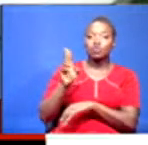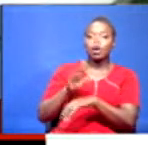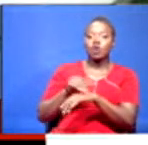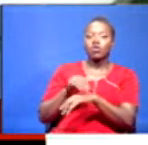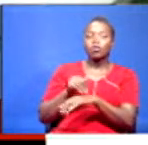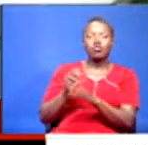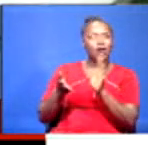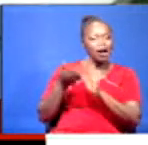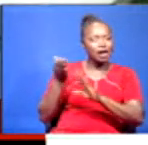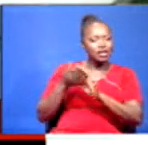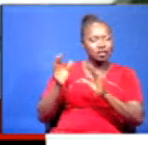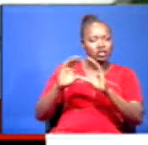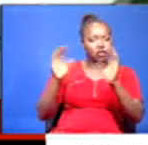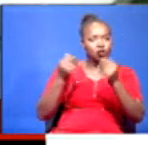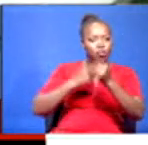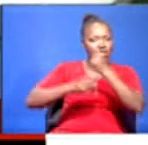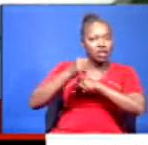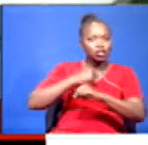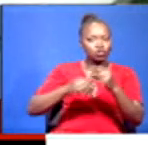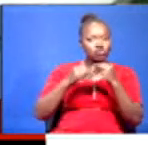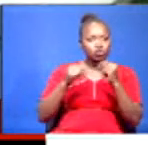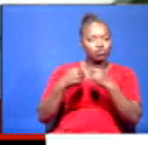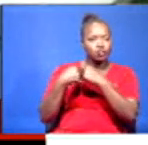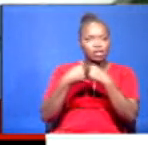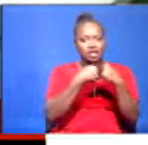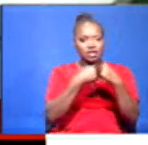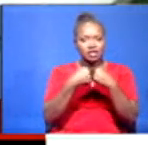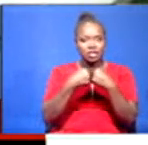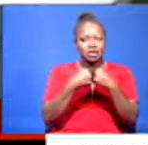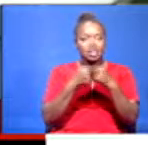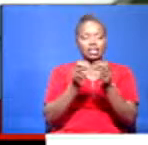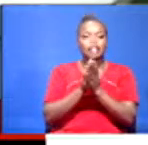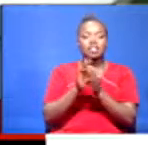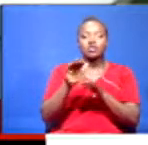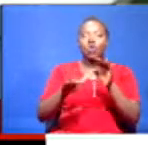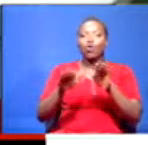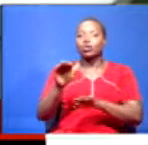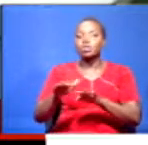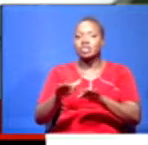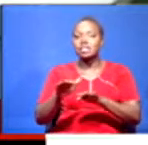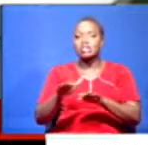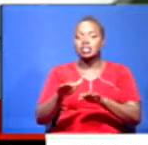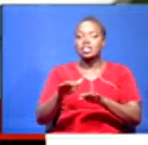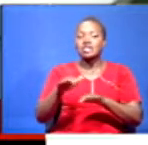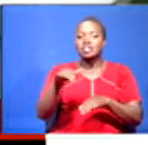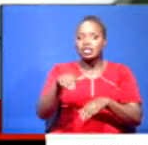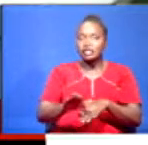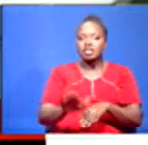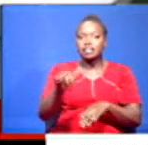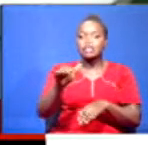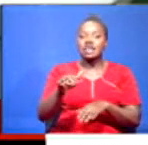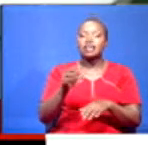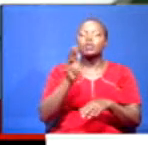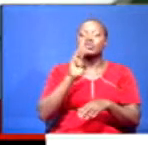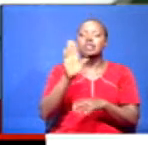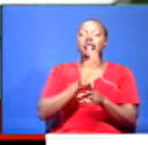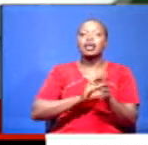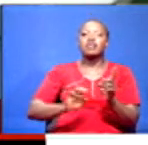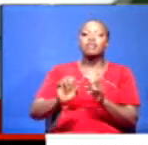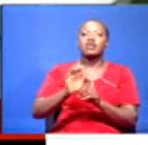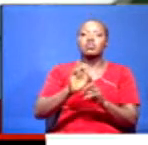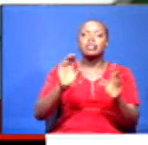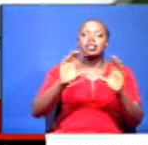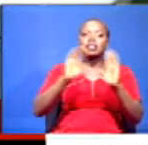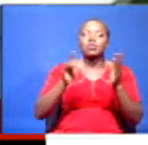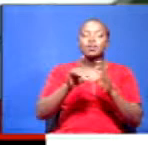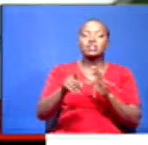urgent global action to address challenges facing oceans, seas and marine environment, saying that the world needed